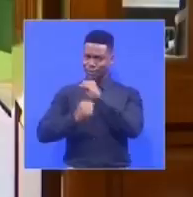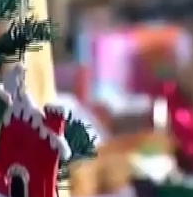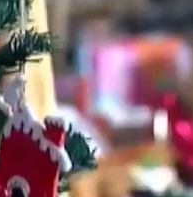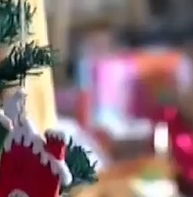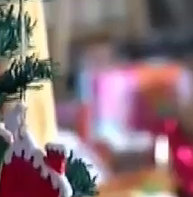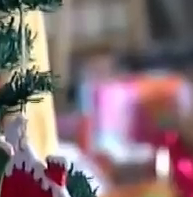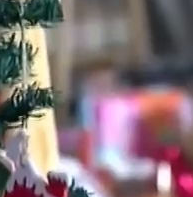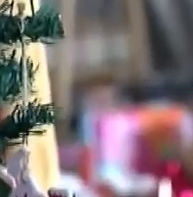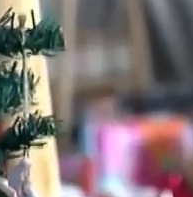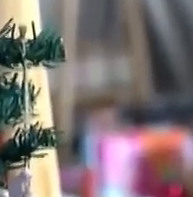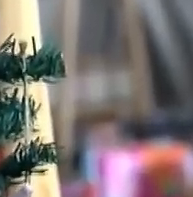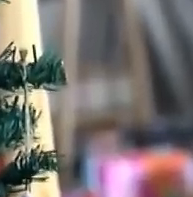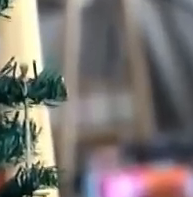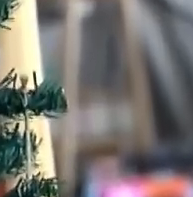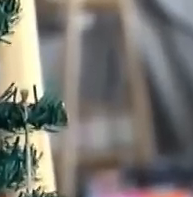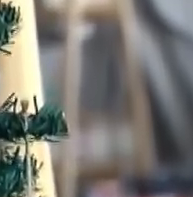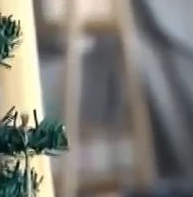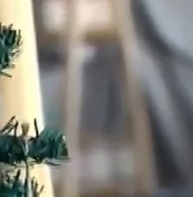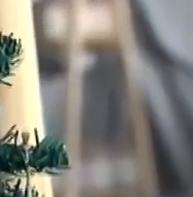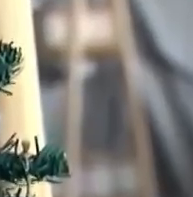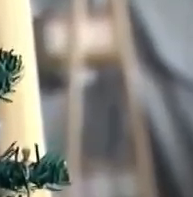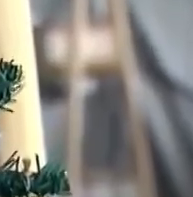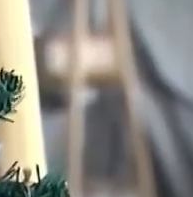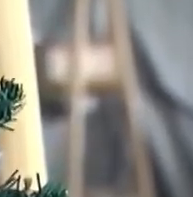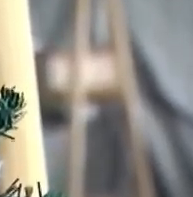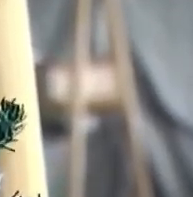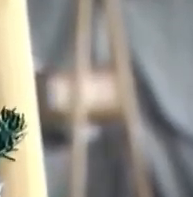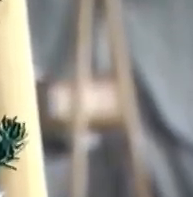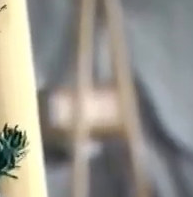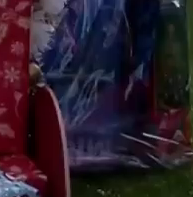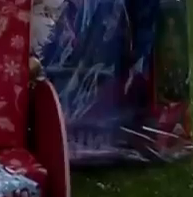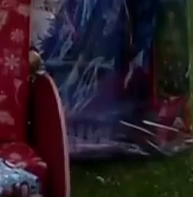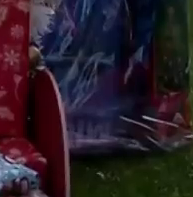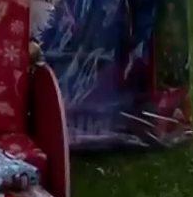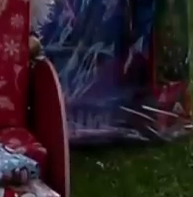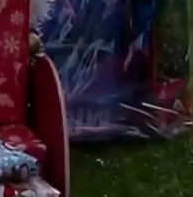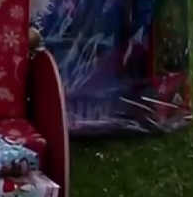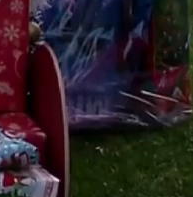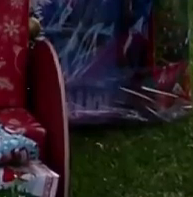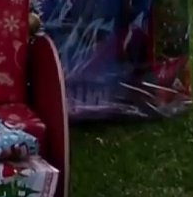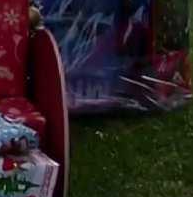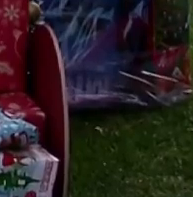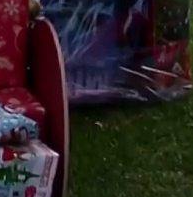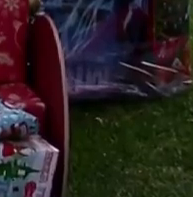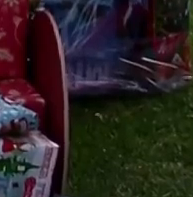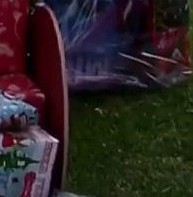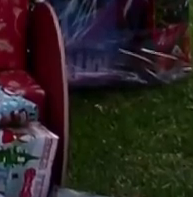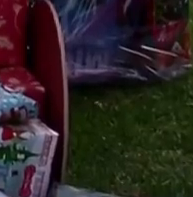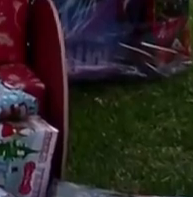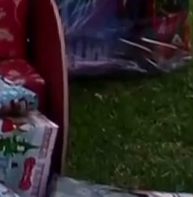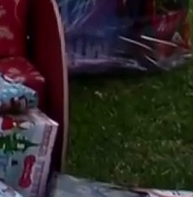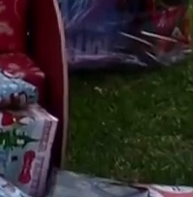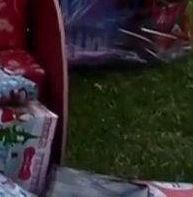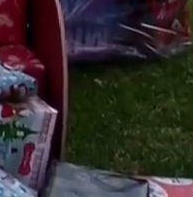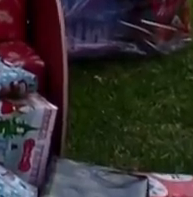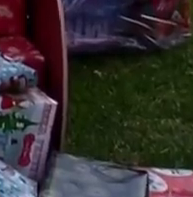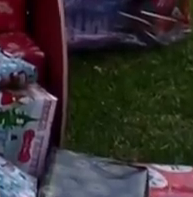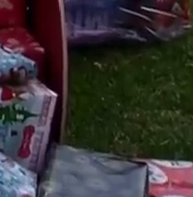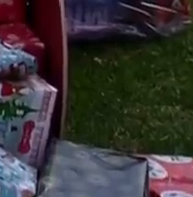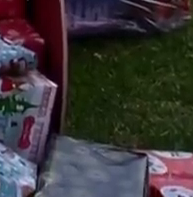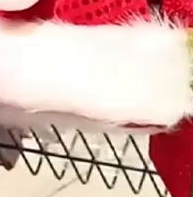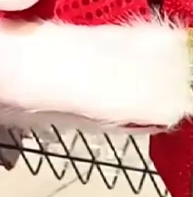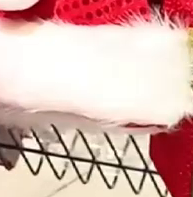ending, celebrating successes, but also acknowledging some of the challenges of the